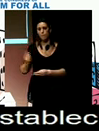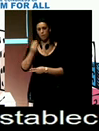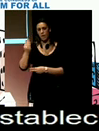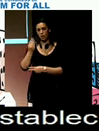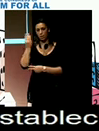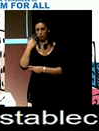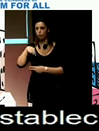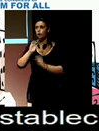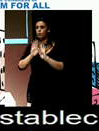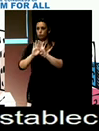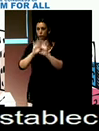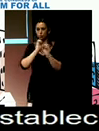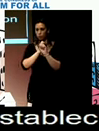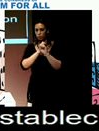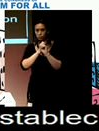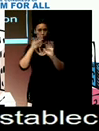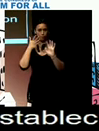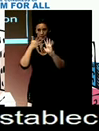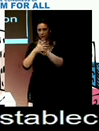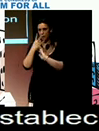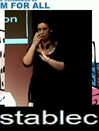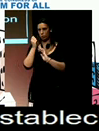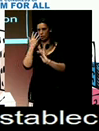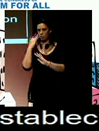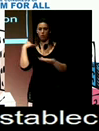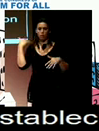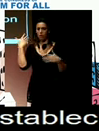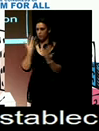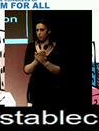been updated, and we keep on working on it.